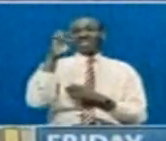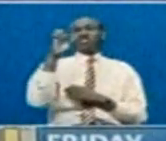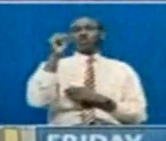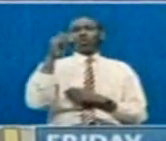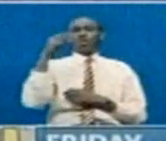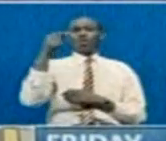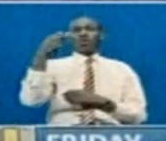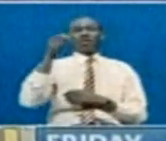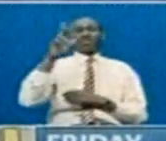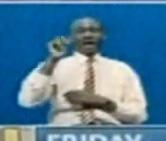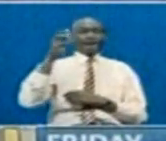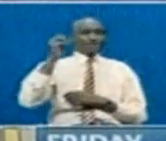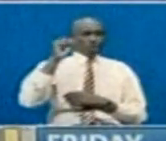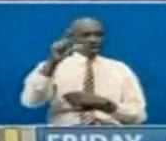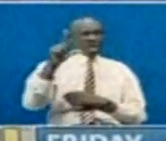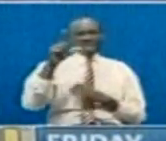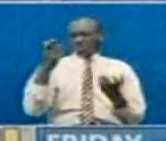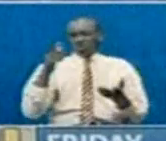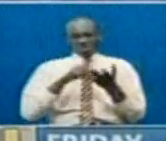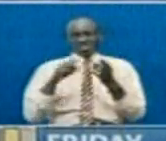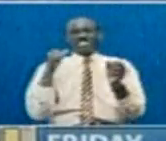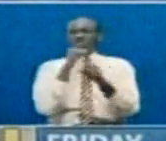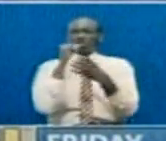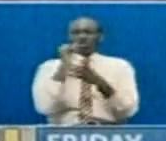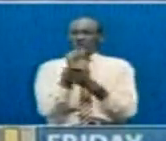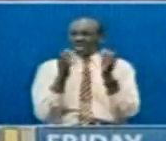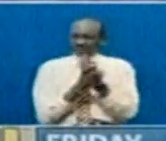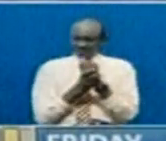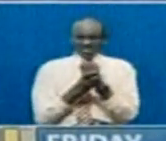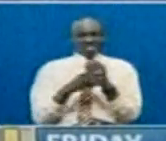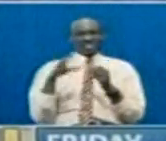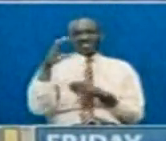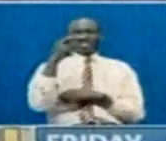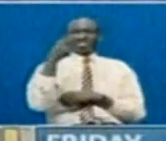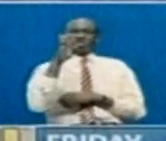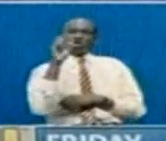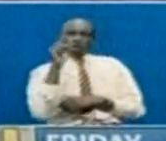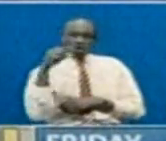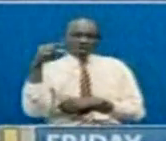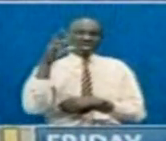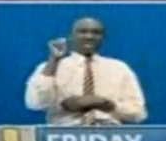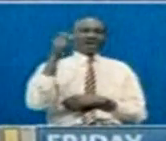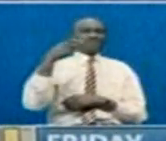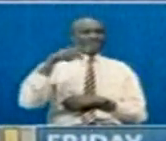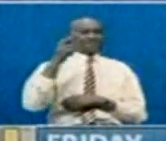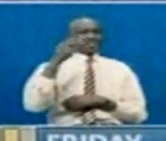power, geothermal? Is it geography, geography? Which is which?